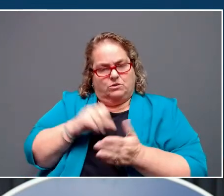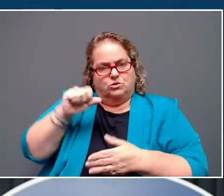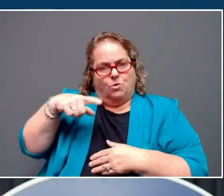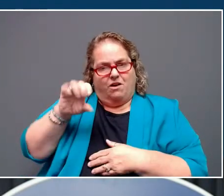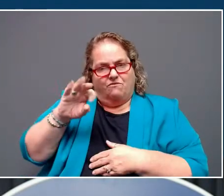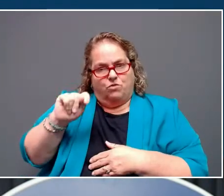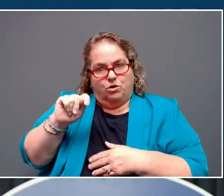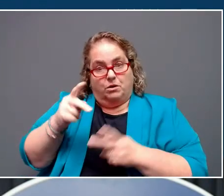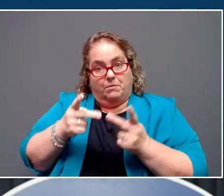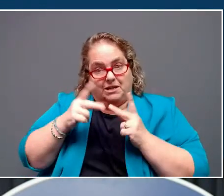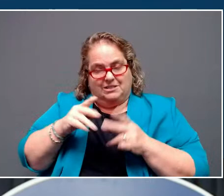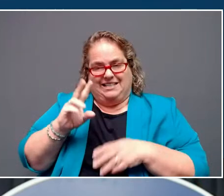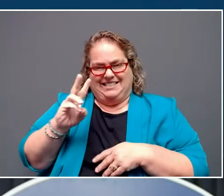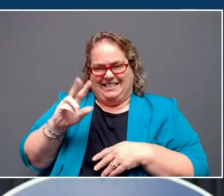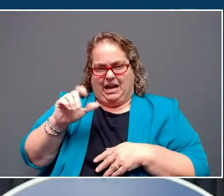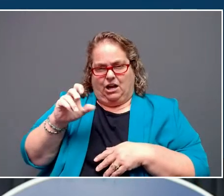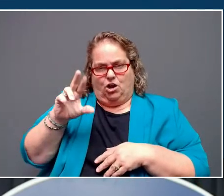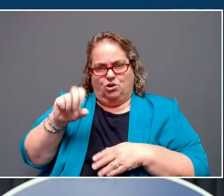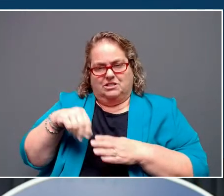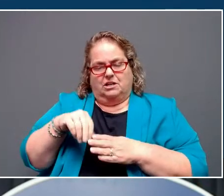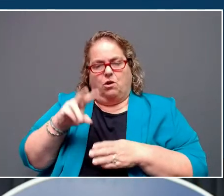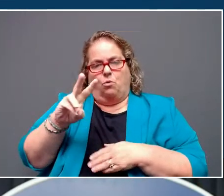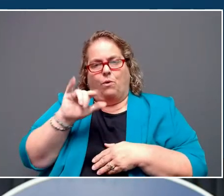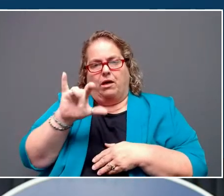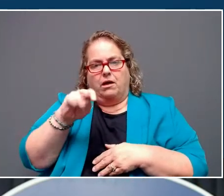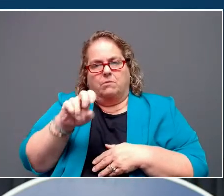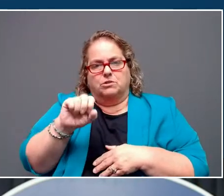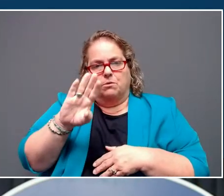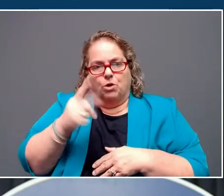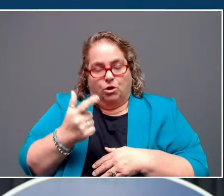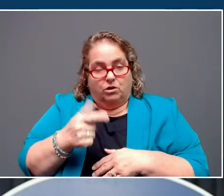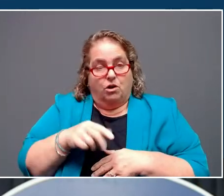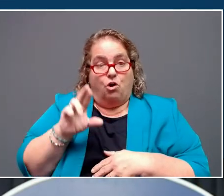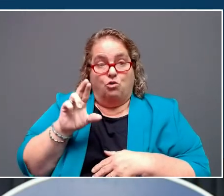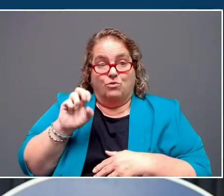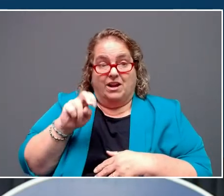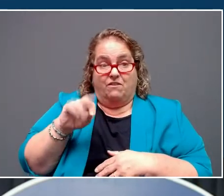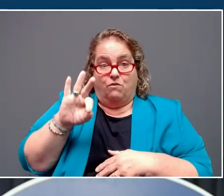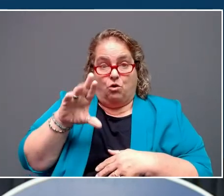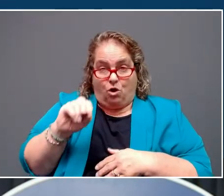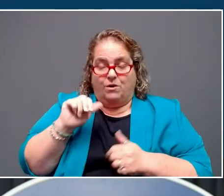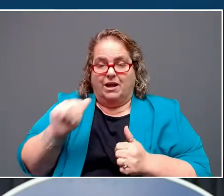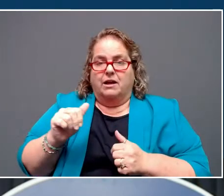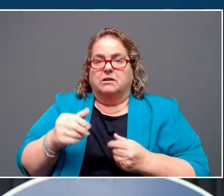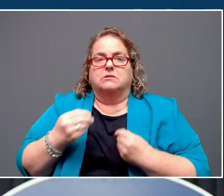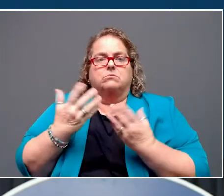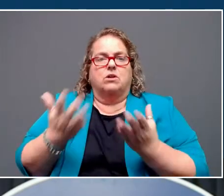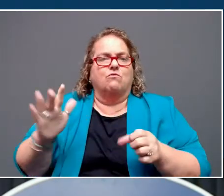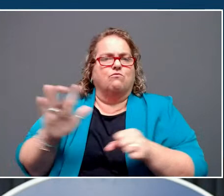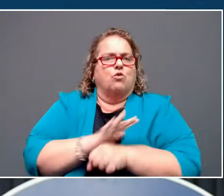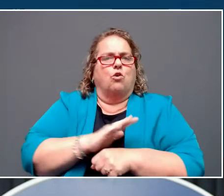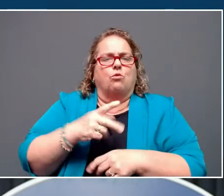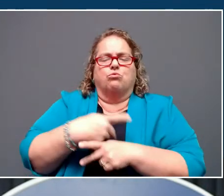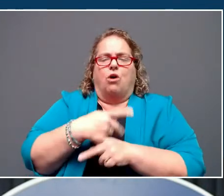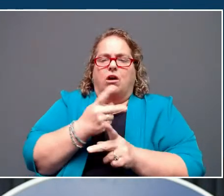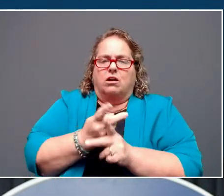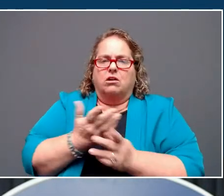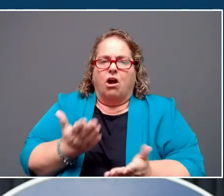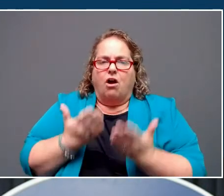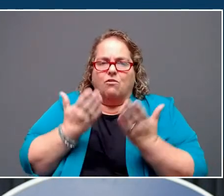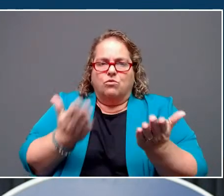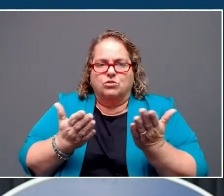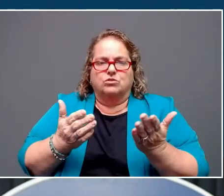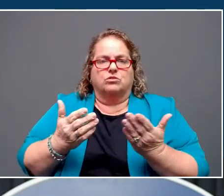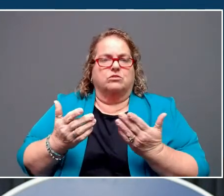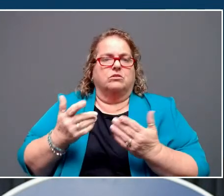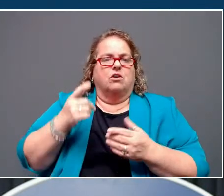in Williamsburg. And that's going to allow Renfro Supply to provide the full product offerings of a convenience store, in addition to serving other